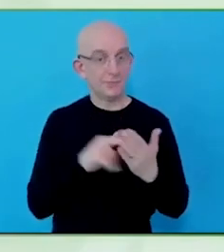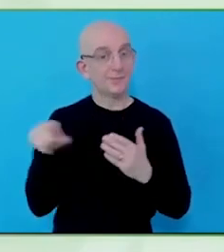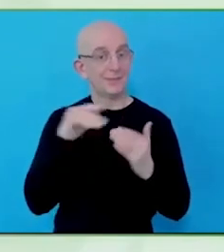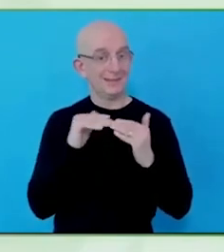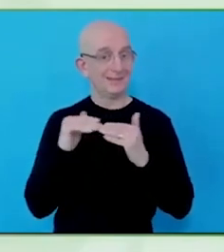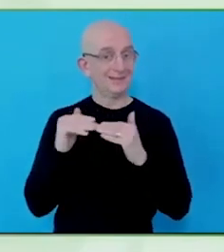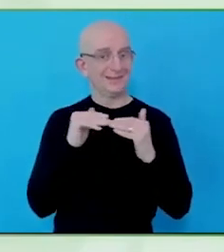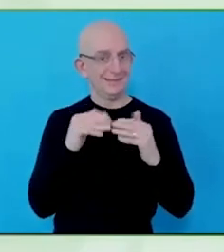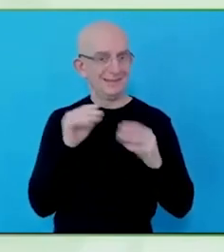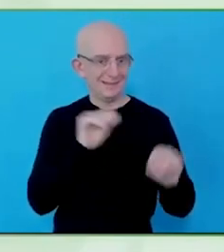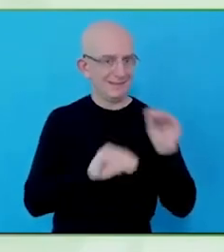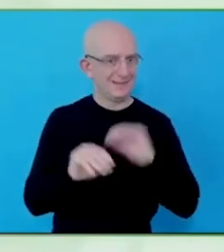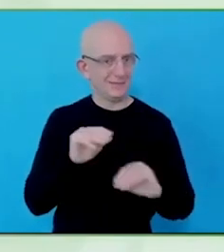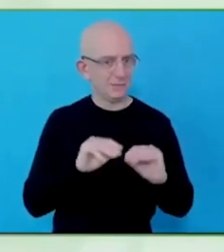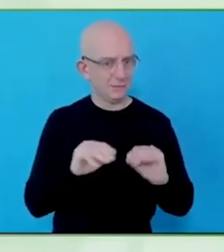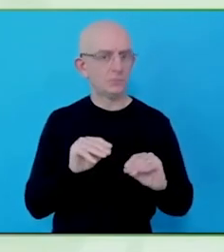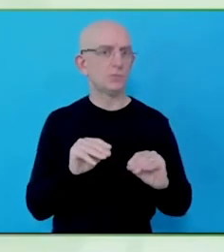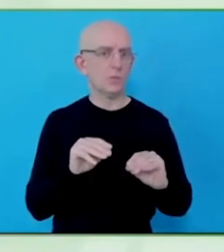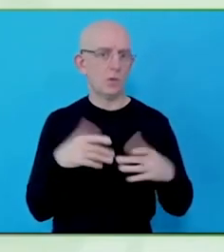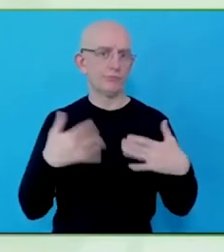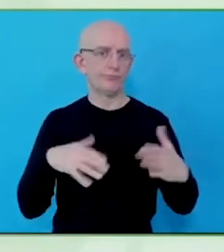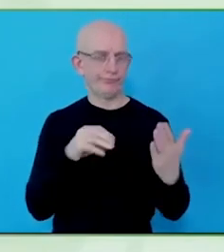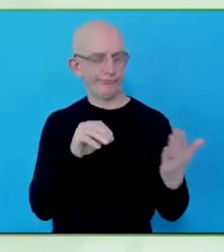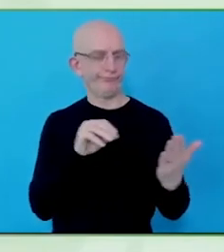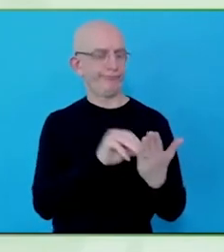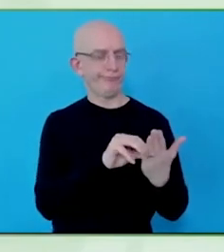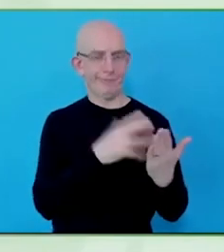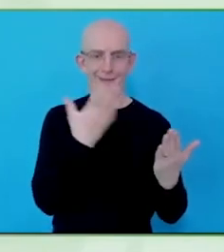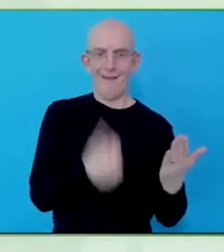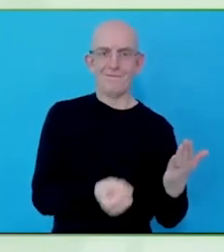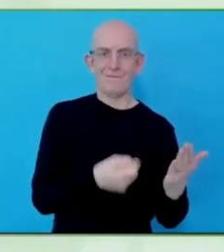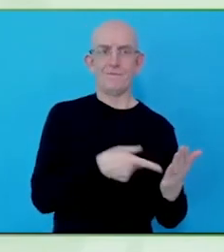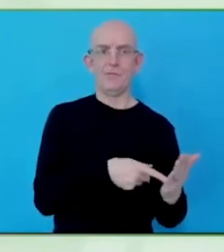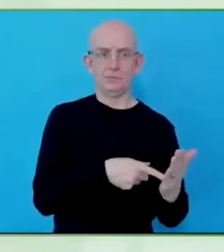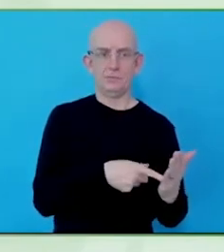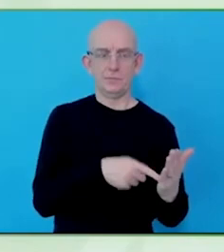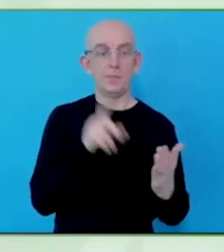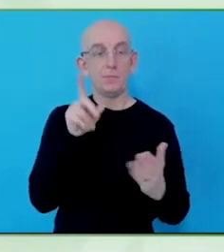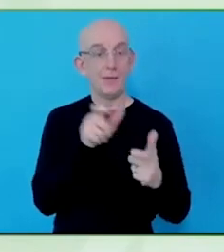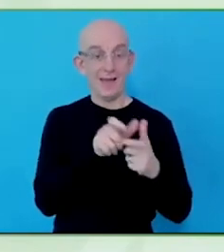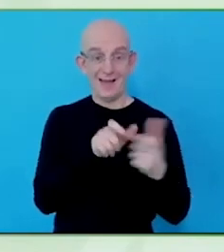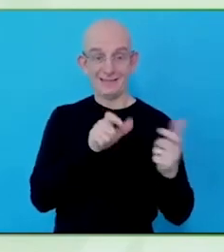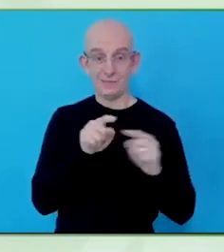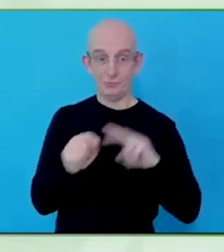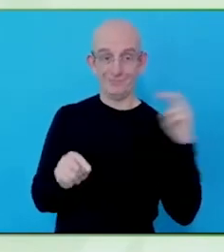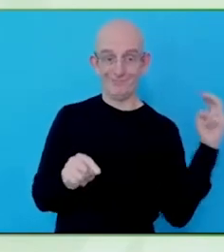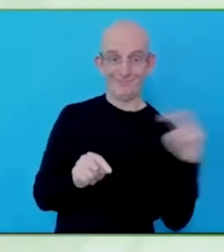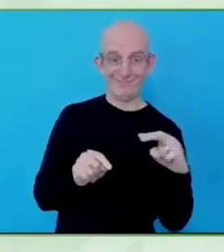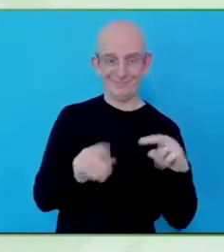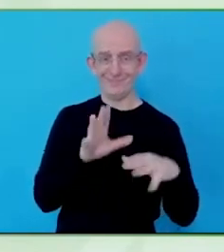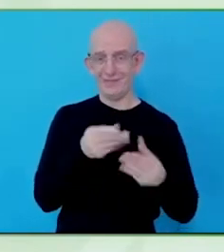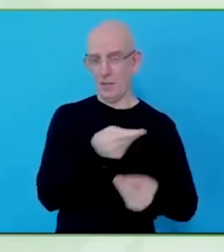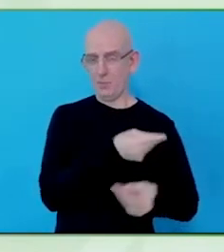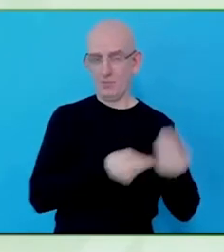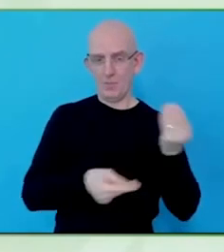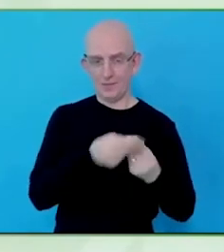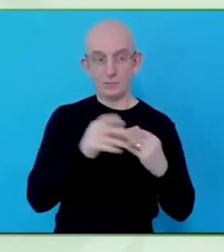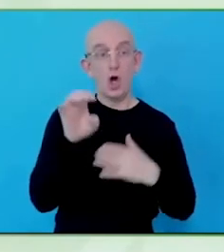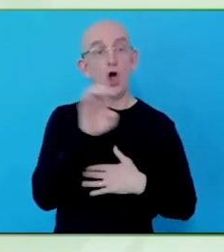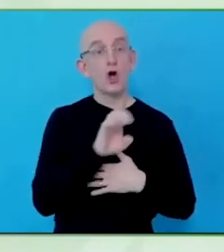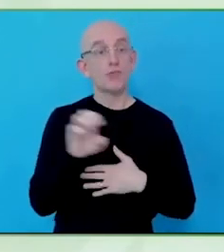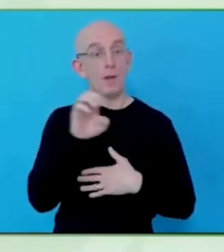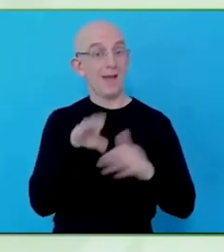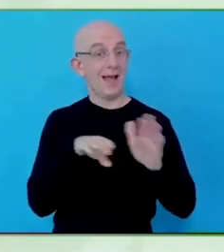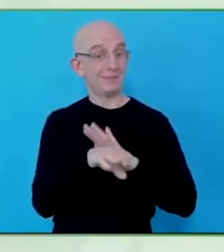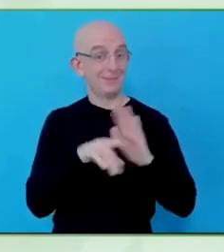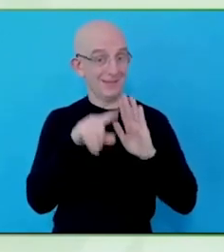you cannot put the devices or any product that falls under the Act on the European market without complying with the